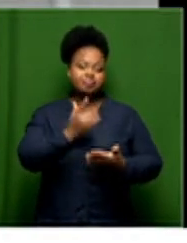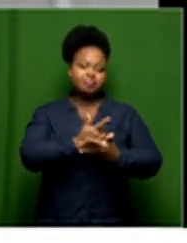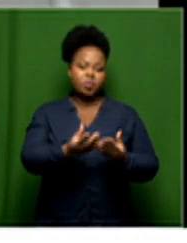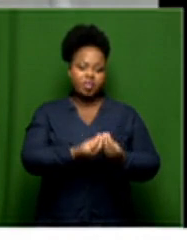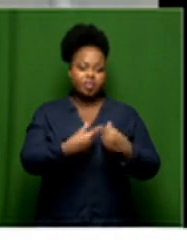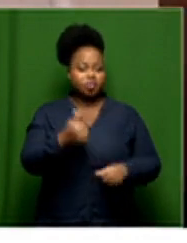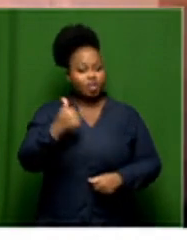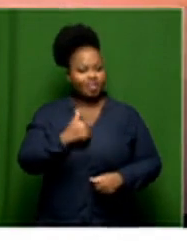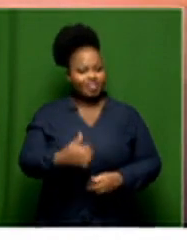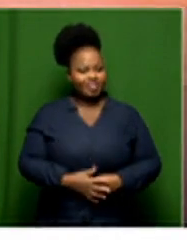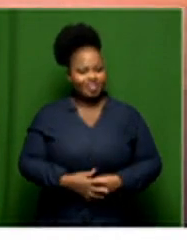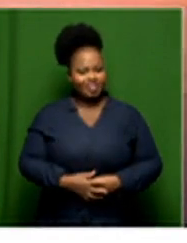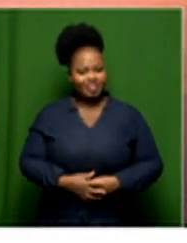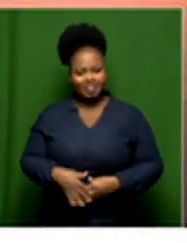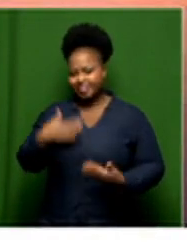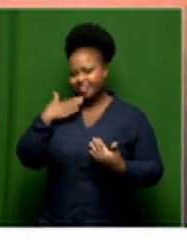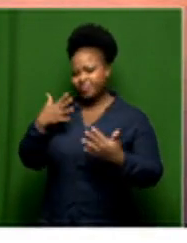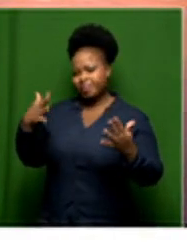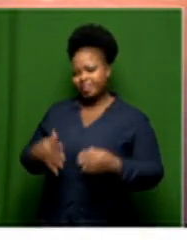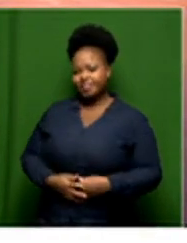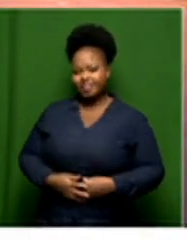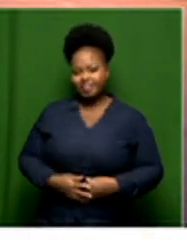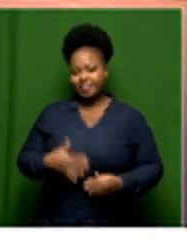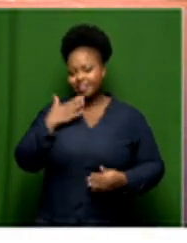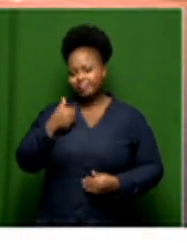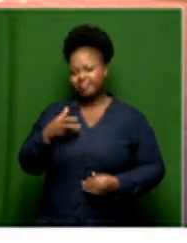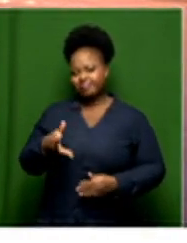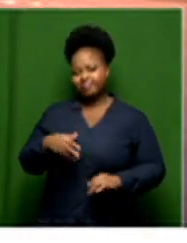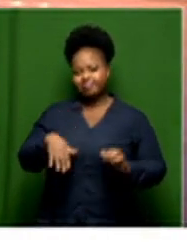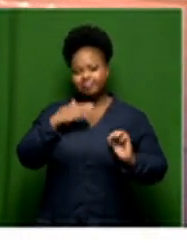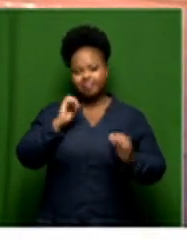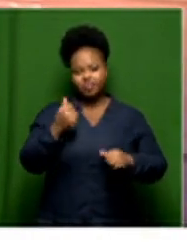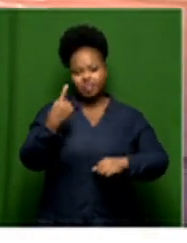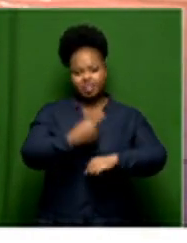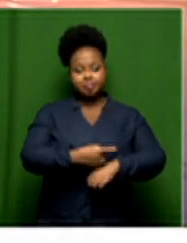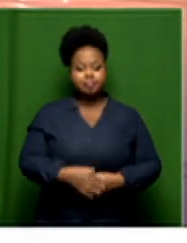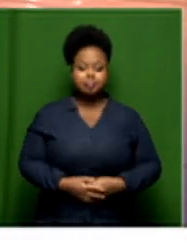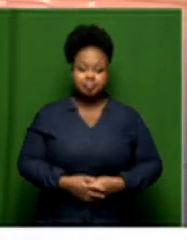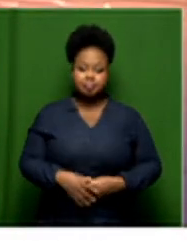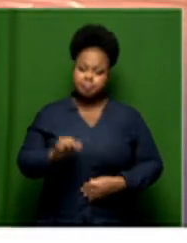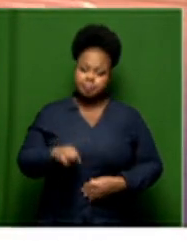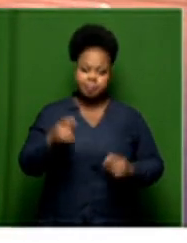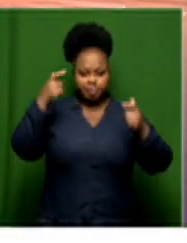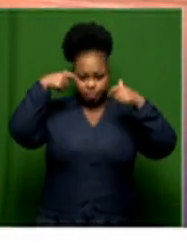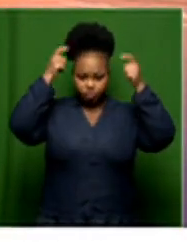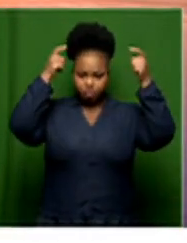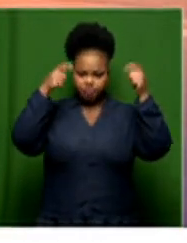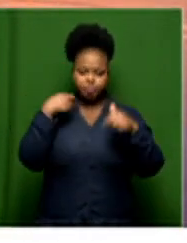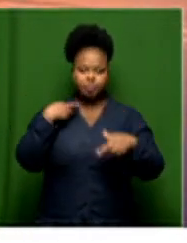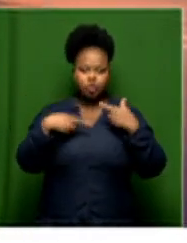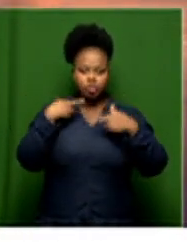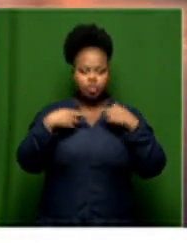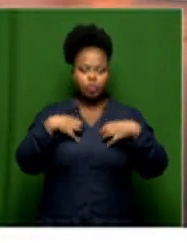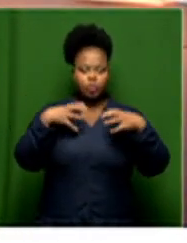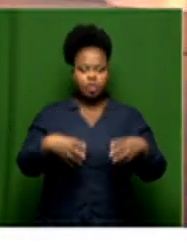and all the best, hey. Thank you very much. Thanks for having me on. Thank you. Have a great day. Many thanks to chef and restaurant